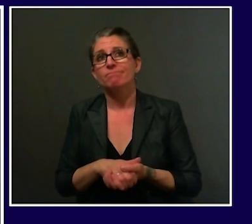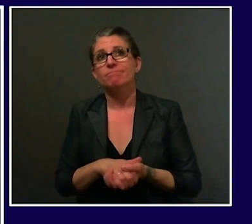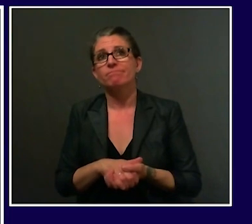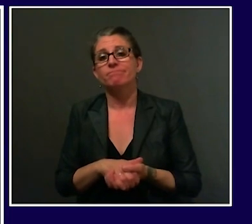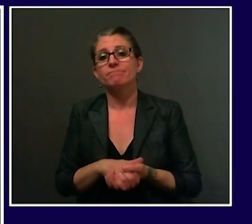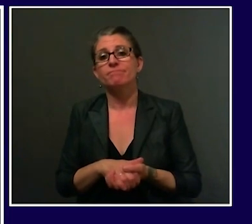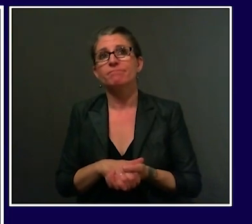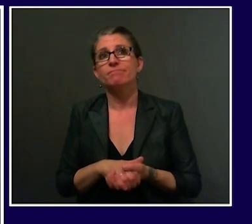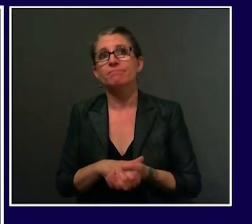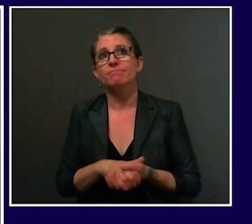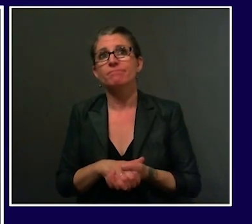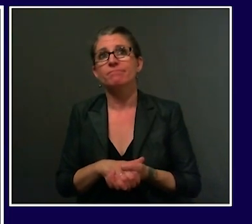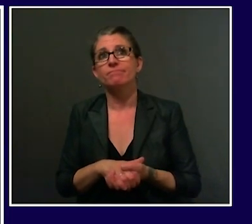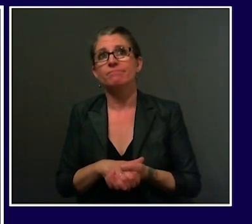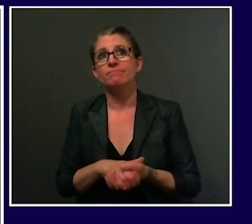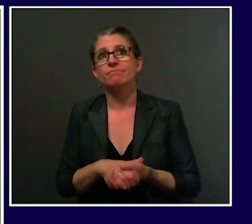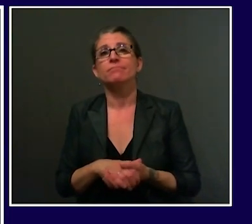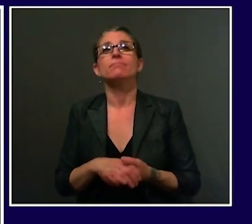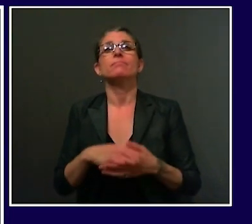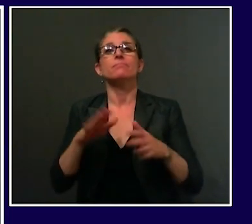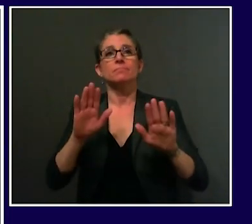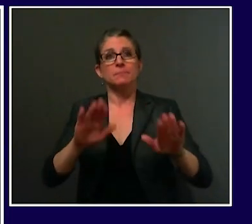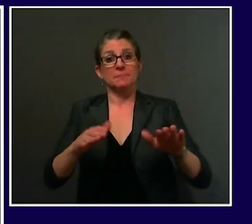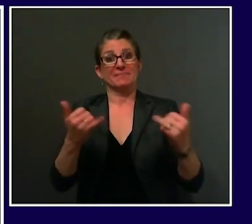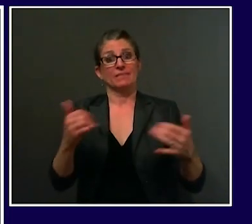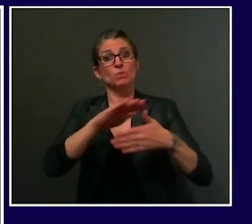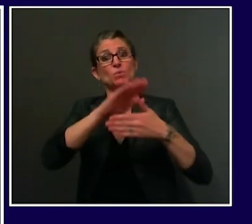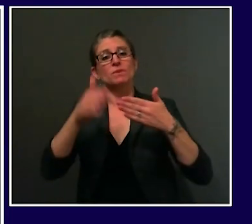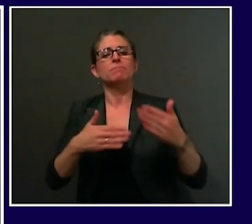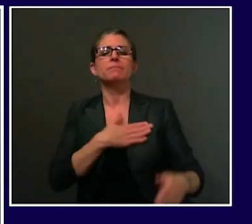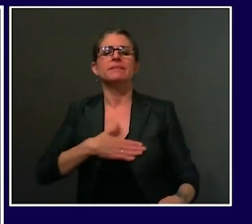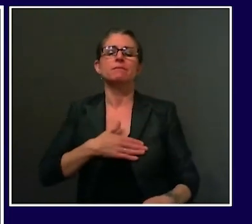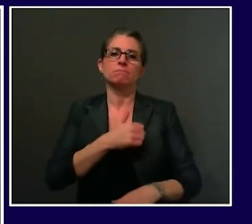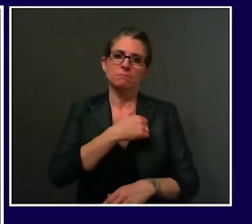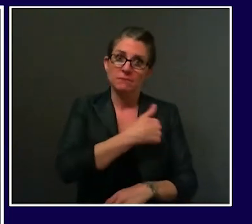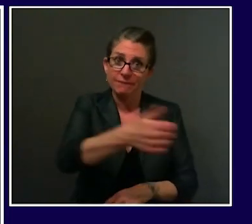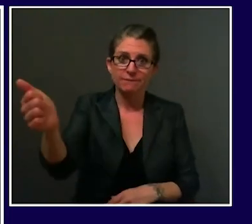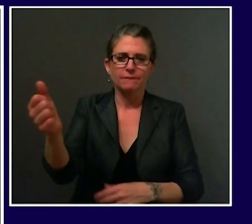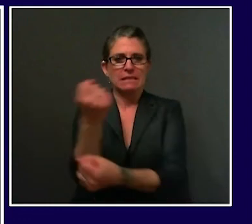ask everyone to take some time this weekend to take care of yourselves. This is a